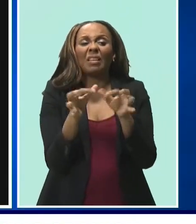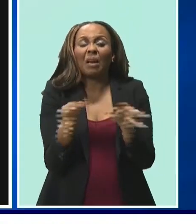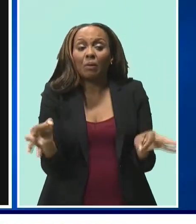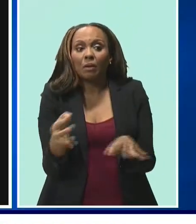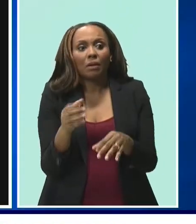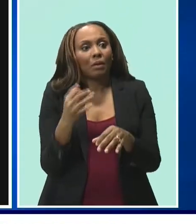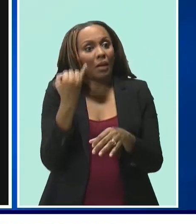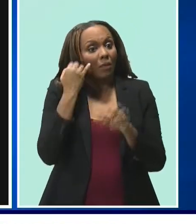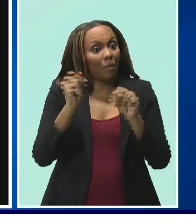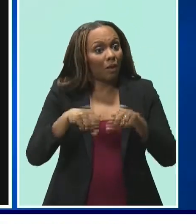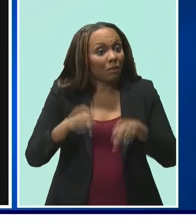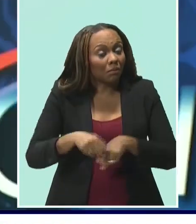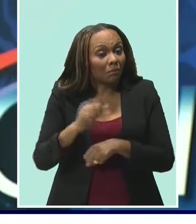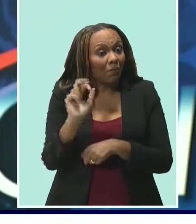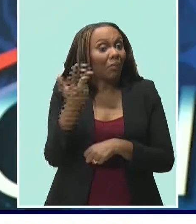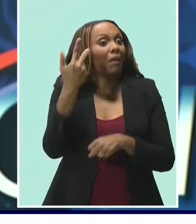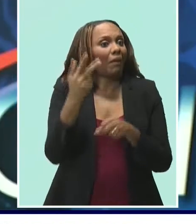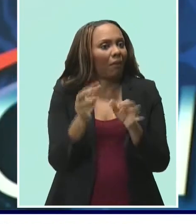third language.